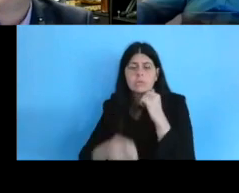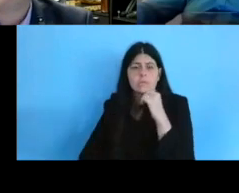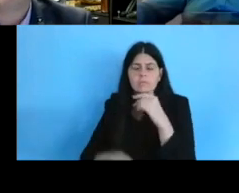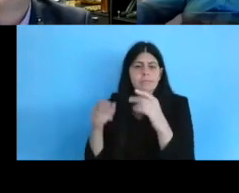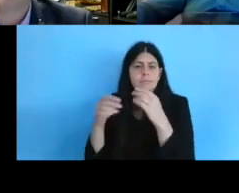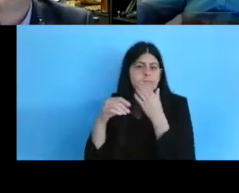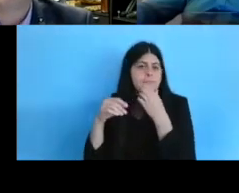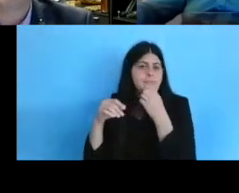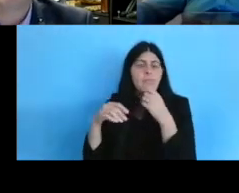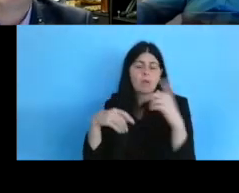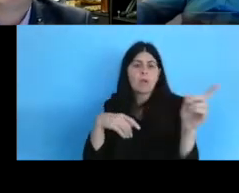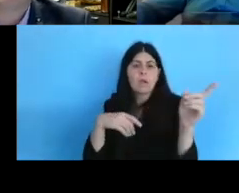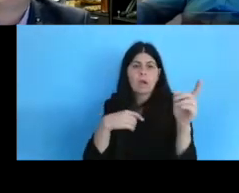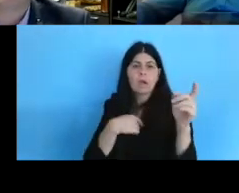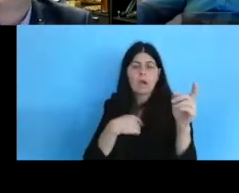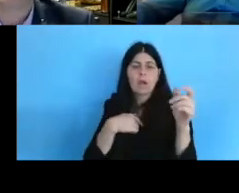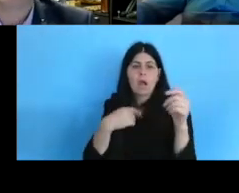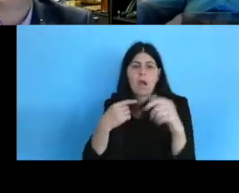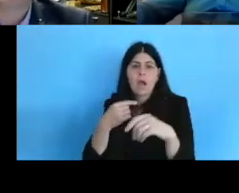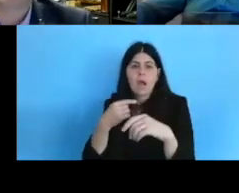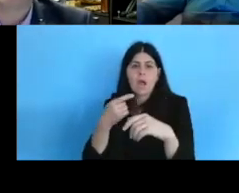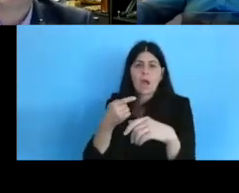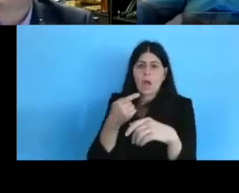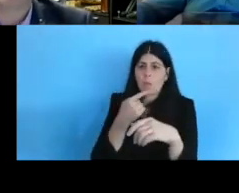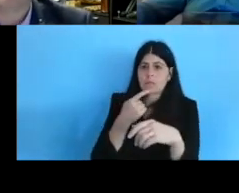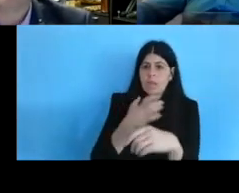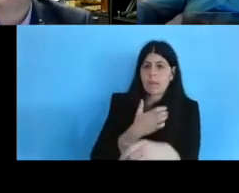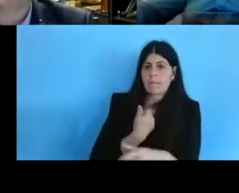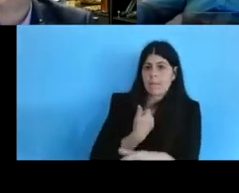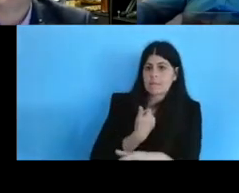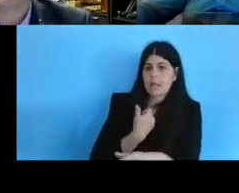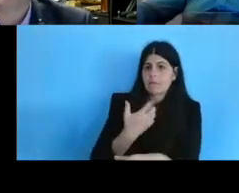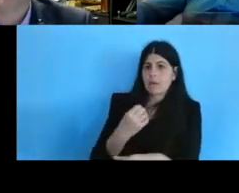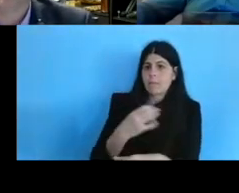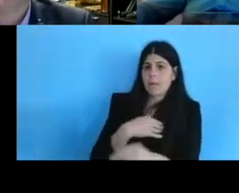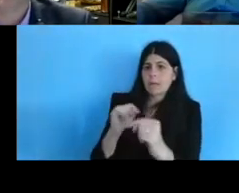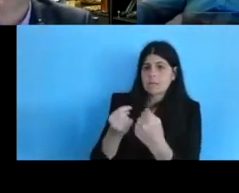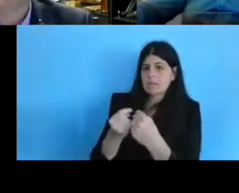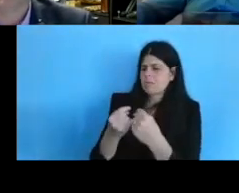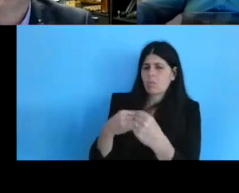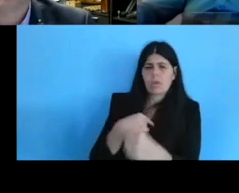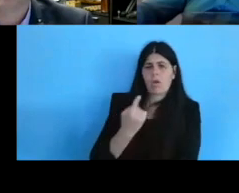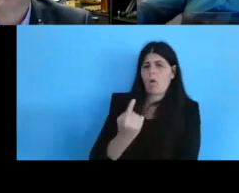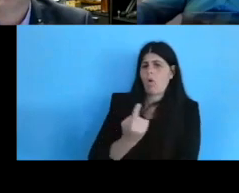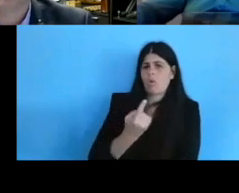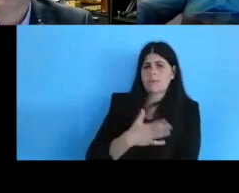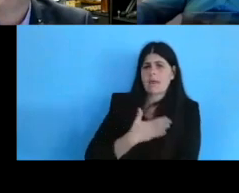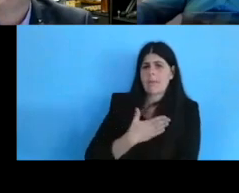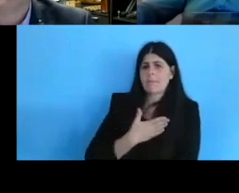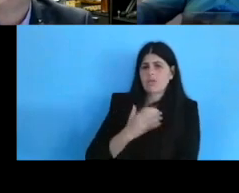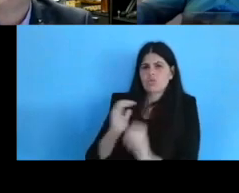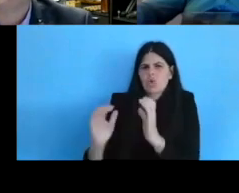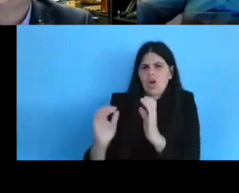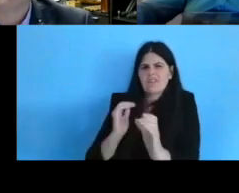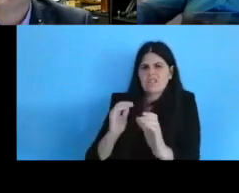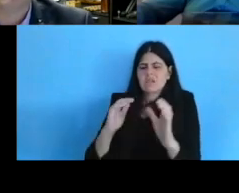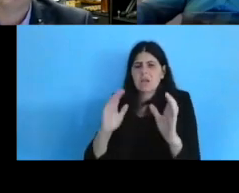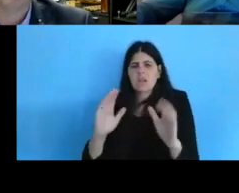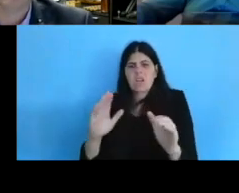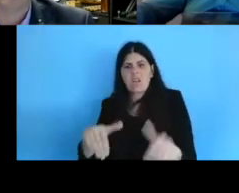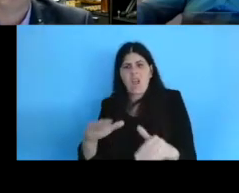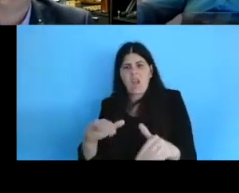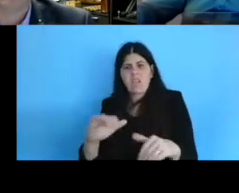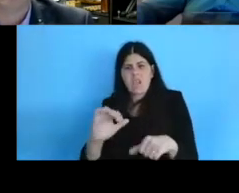Yeah, and then I would say myself and my team, we're more than happy to have the conversation. We haven't put together any sort